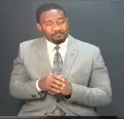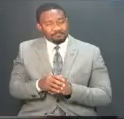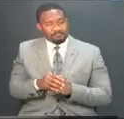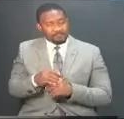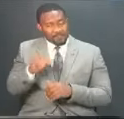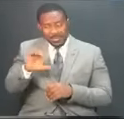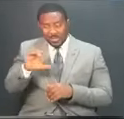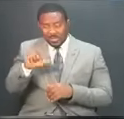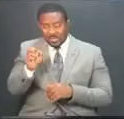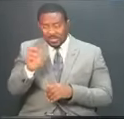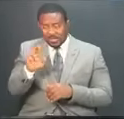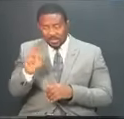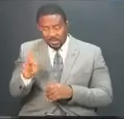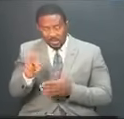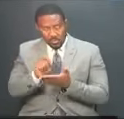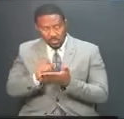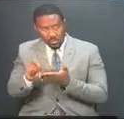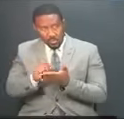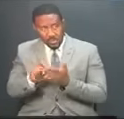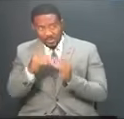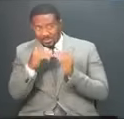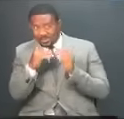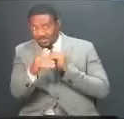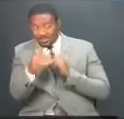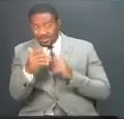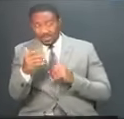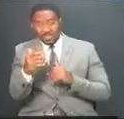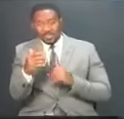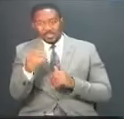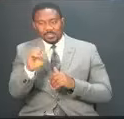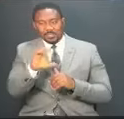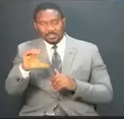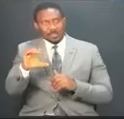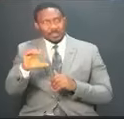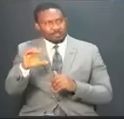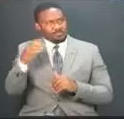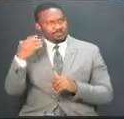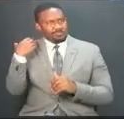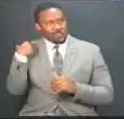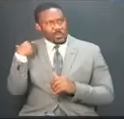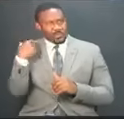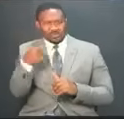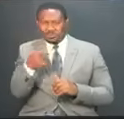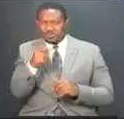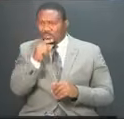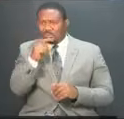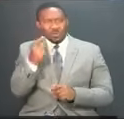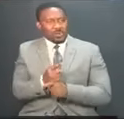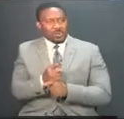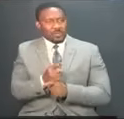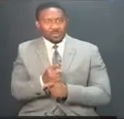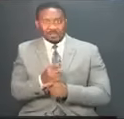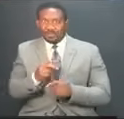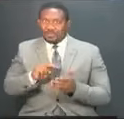Commission was not in good faith, and that was the basis of their